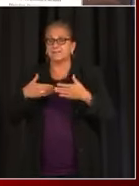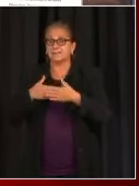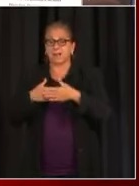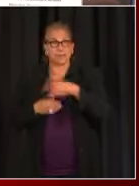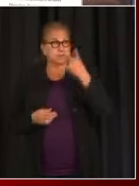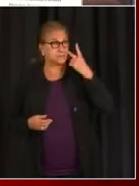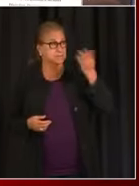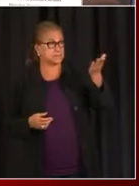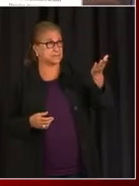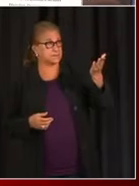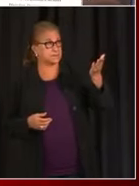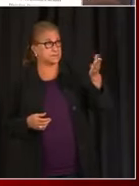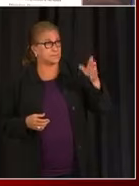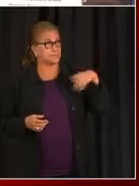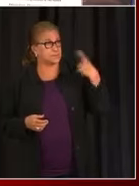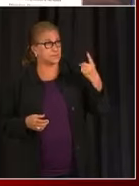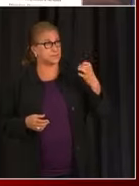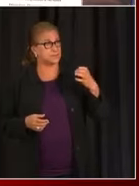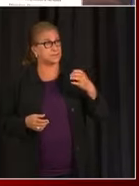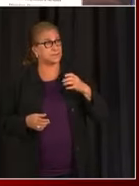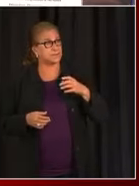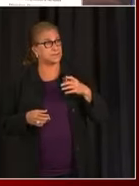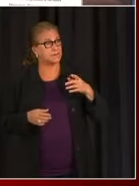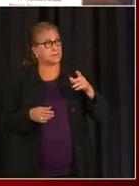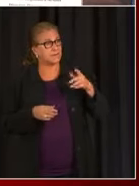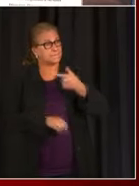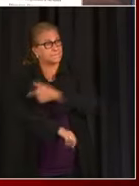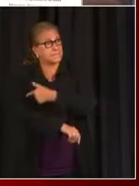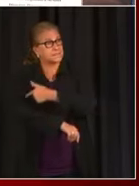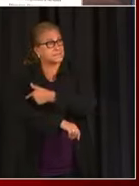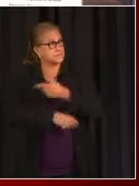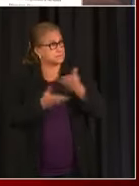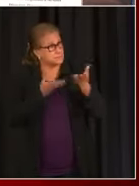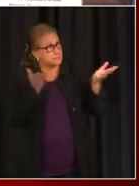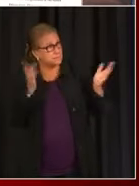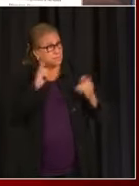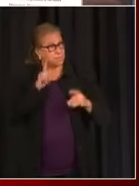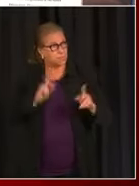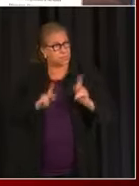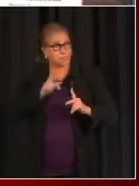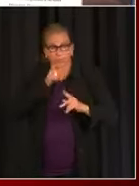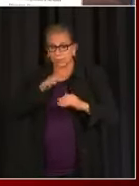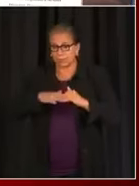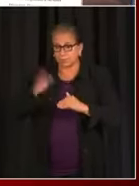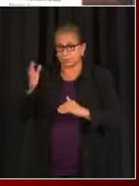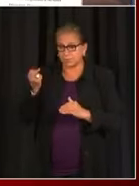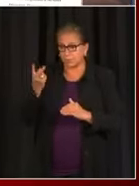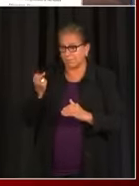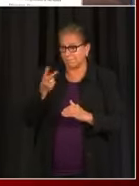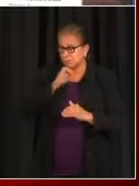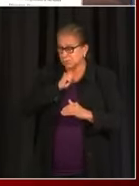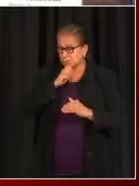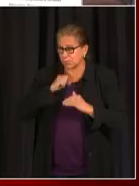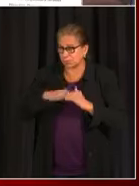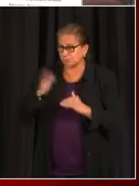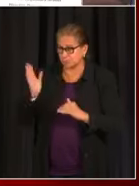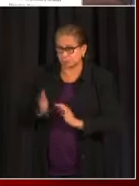in terms of vaccine coverage for people aged 12 and older. All of this data continues to be available